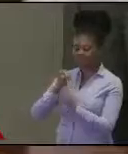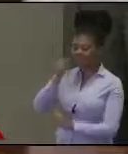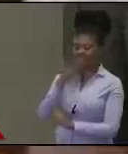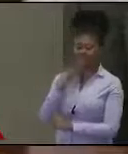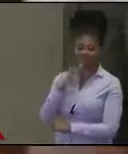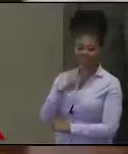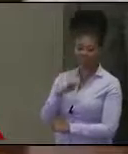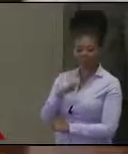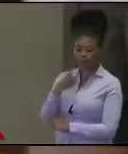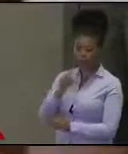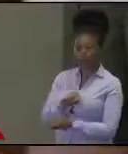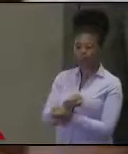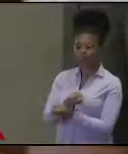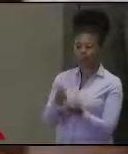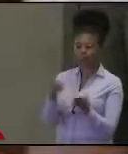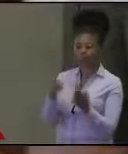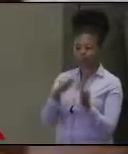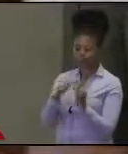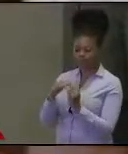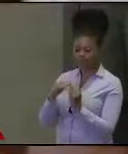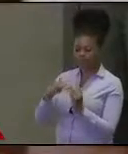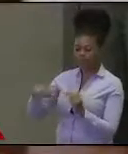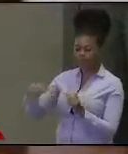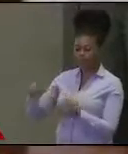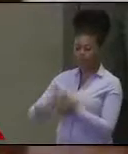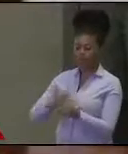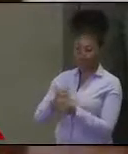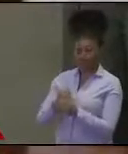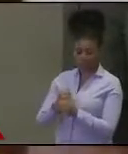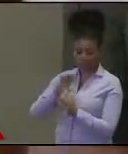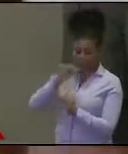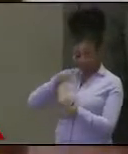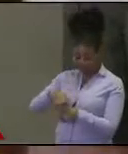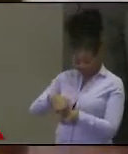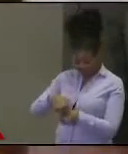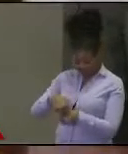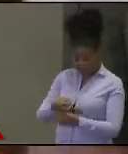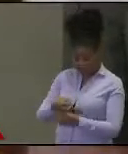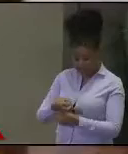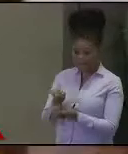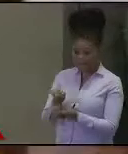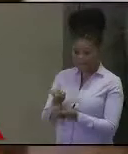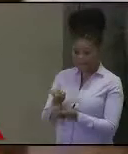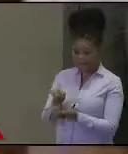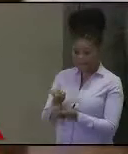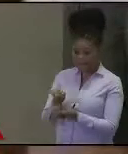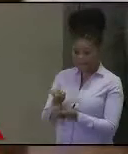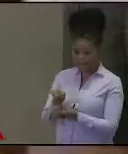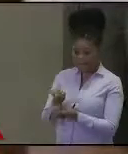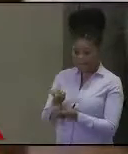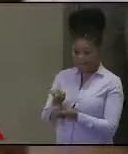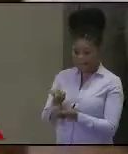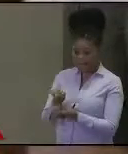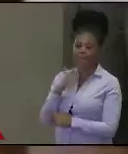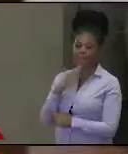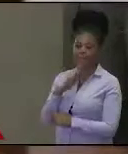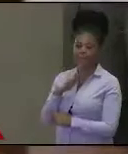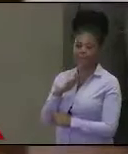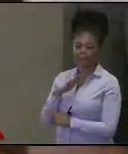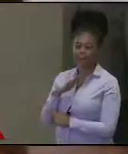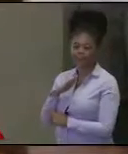of delivering these houses every year, yes, we are delivering them, but we are not meeting these targets that we set for